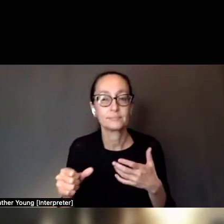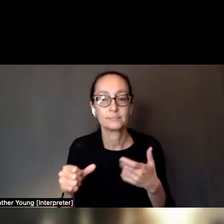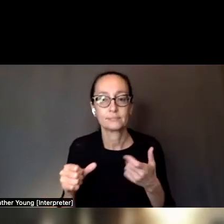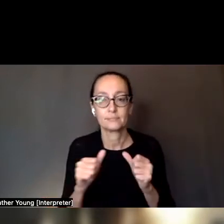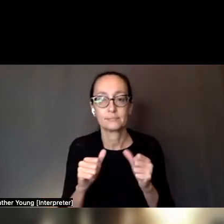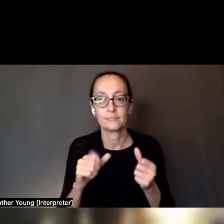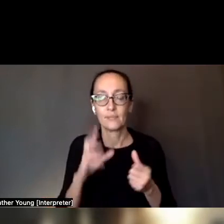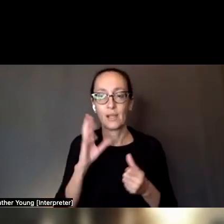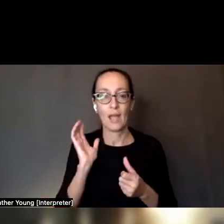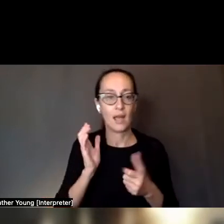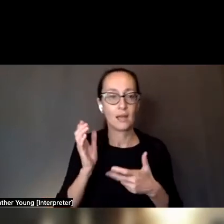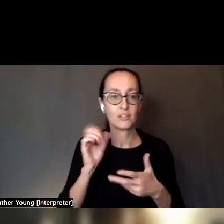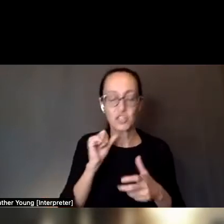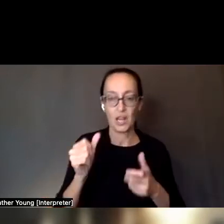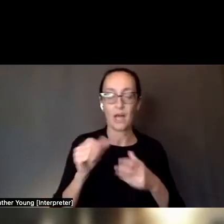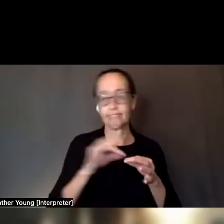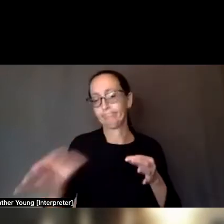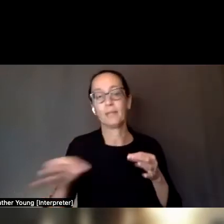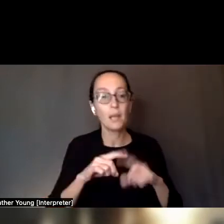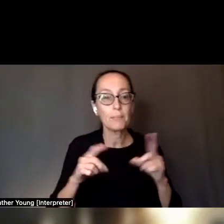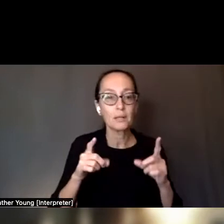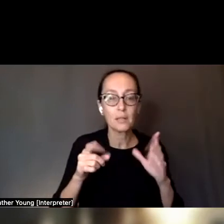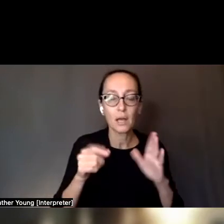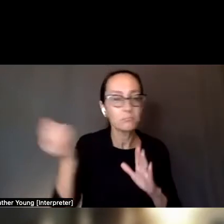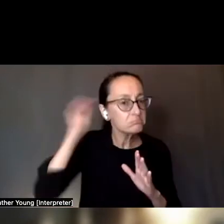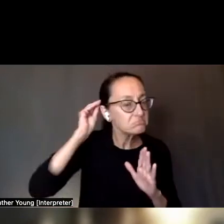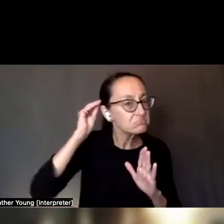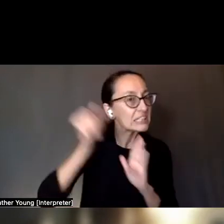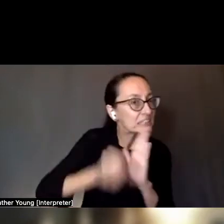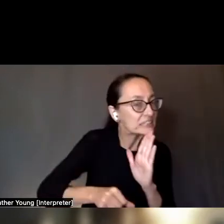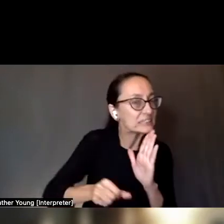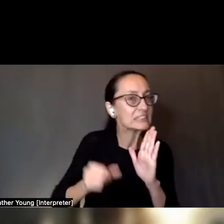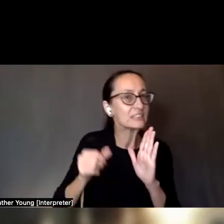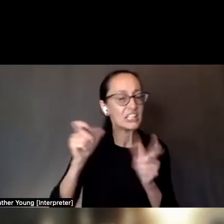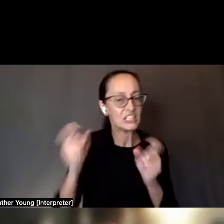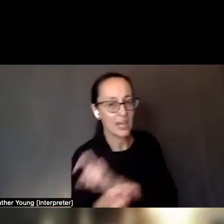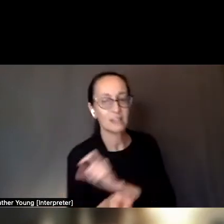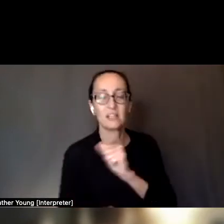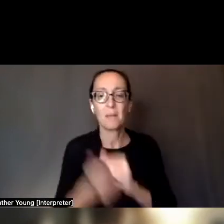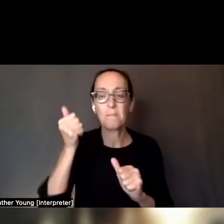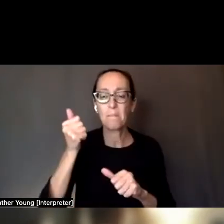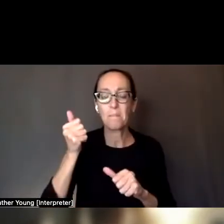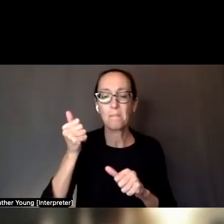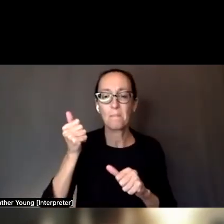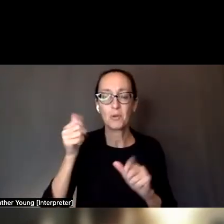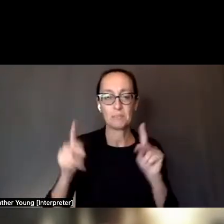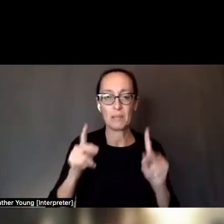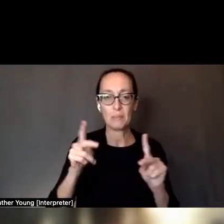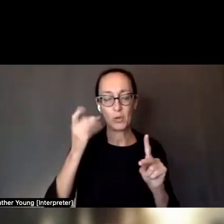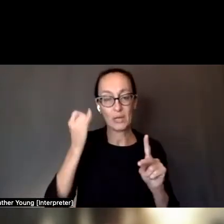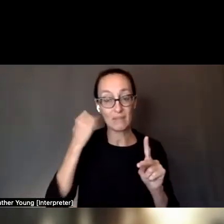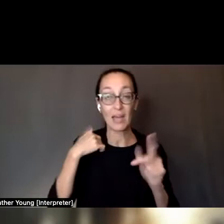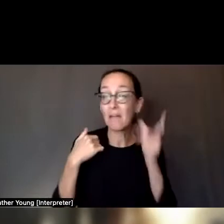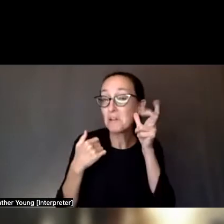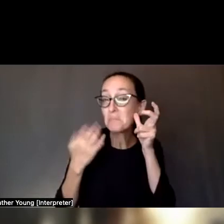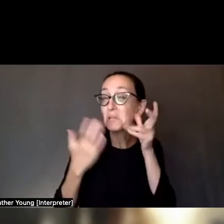internal devices and surgery techniques have changed. And in most instances, if someone has residual hearing, we